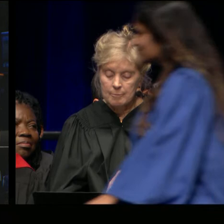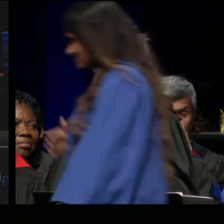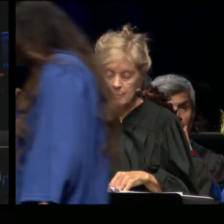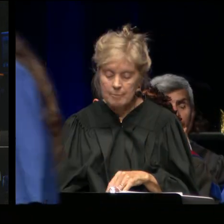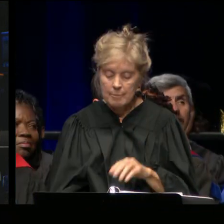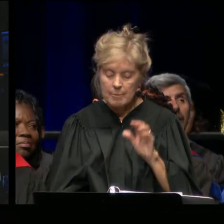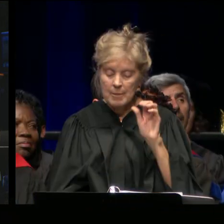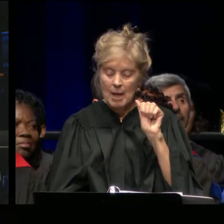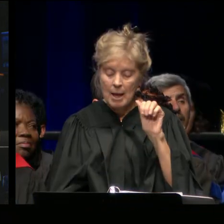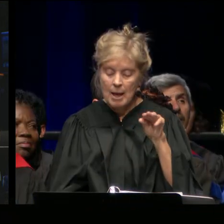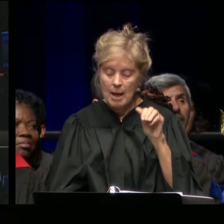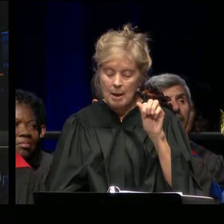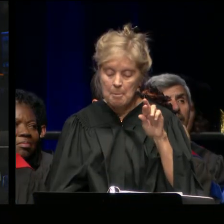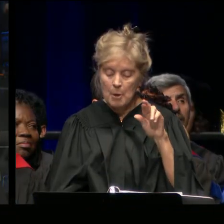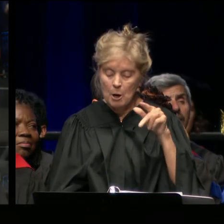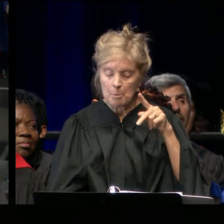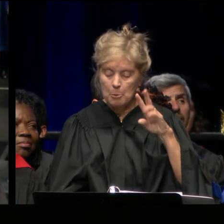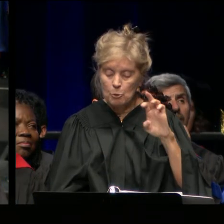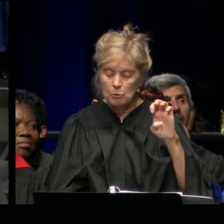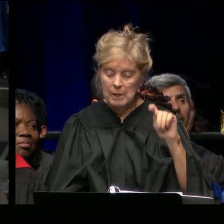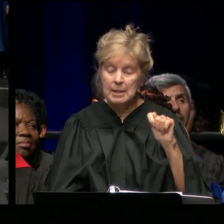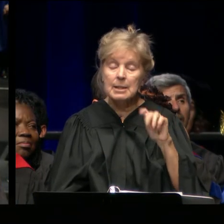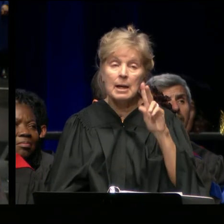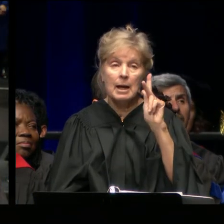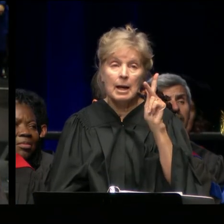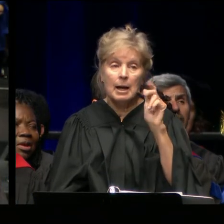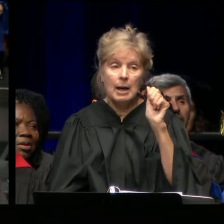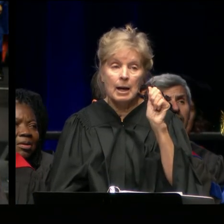Amarpreet Kaur.